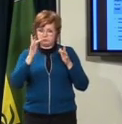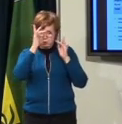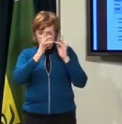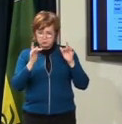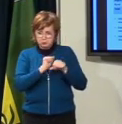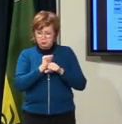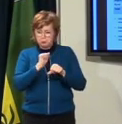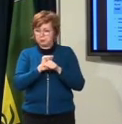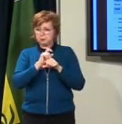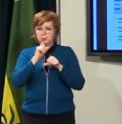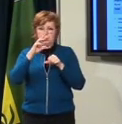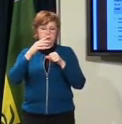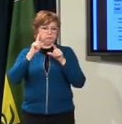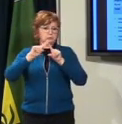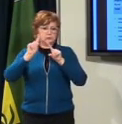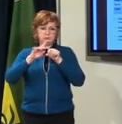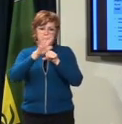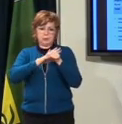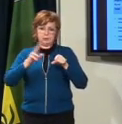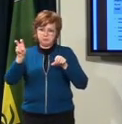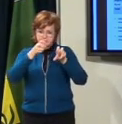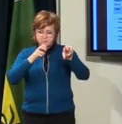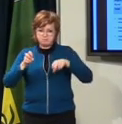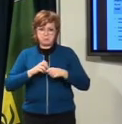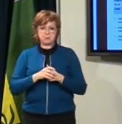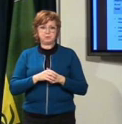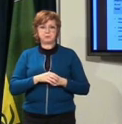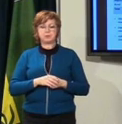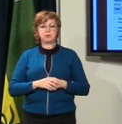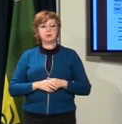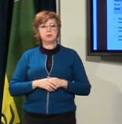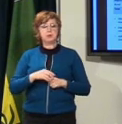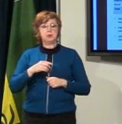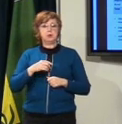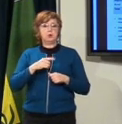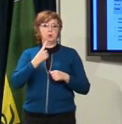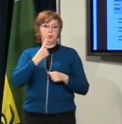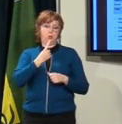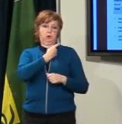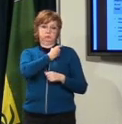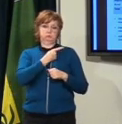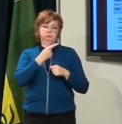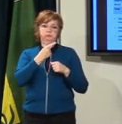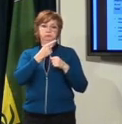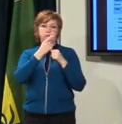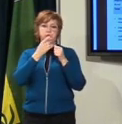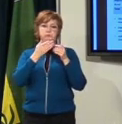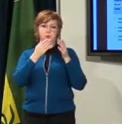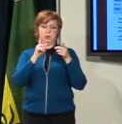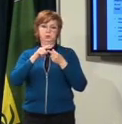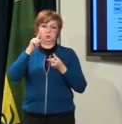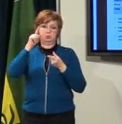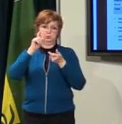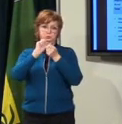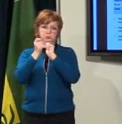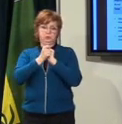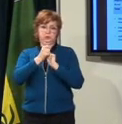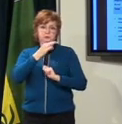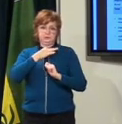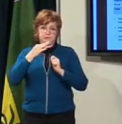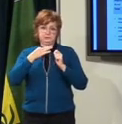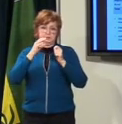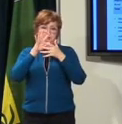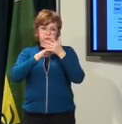to other ways that we've supplemented our workforce over the past many months in order to meet